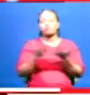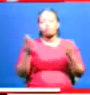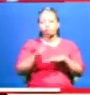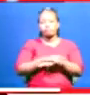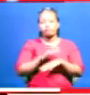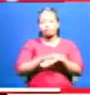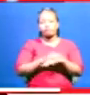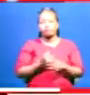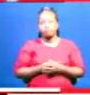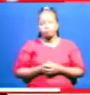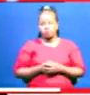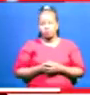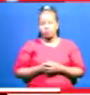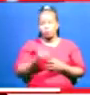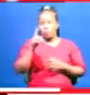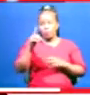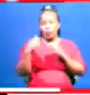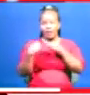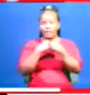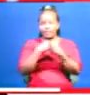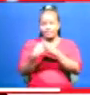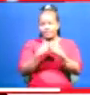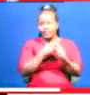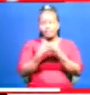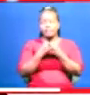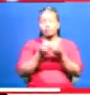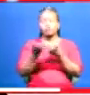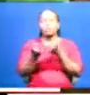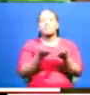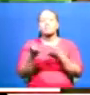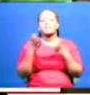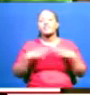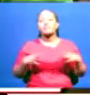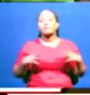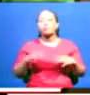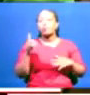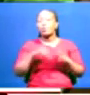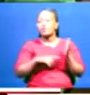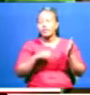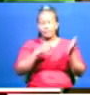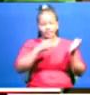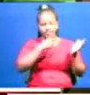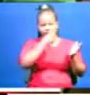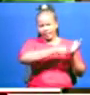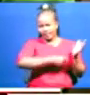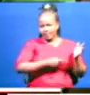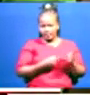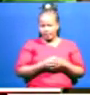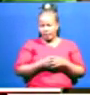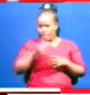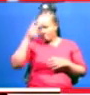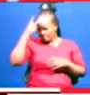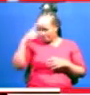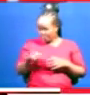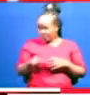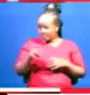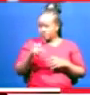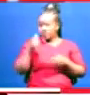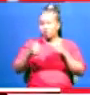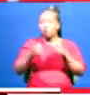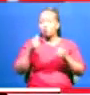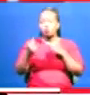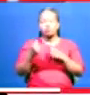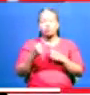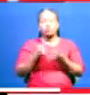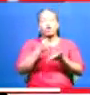of for business community has been the issue of tax. This policy that will enhance transparency in